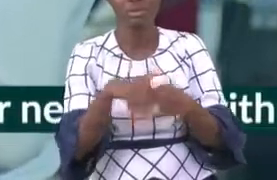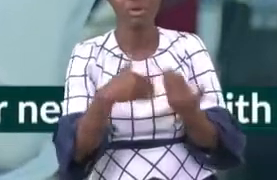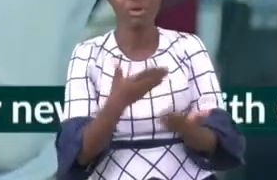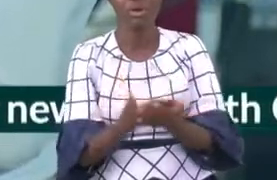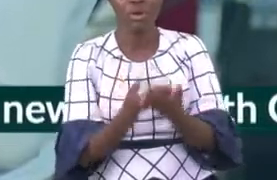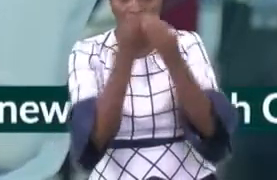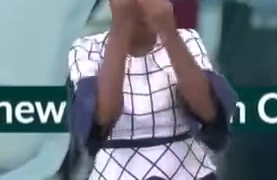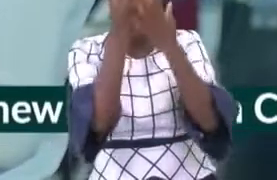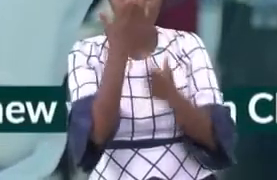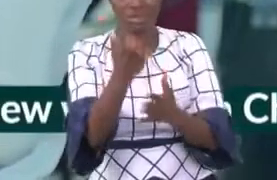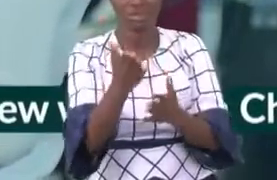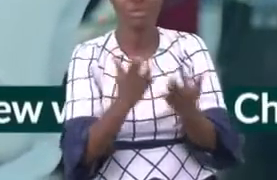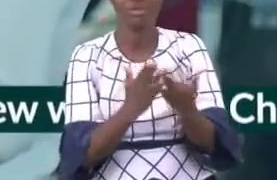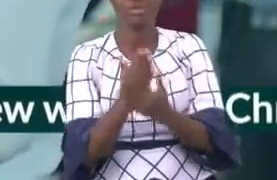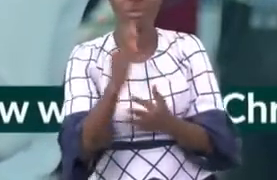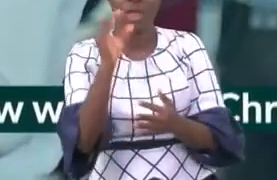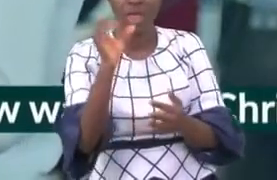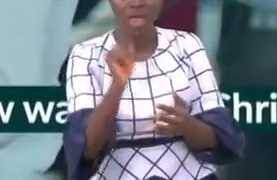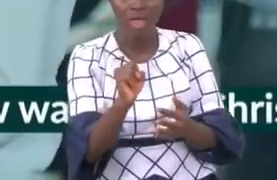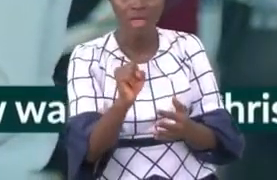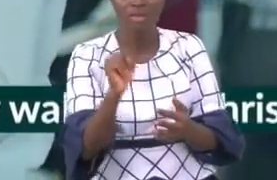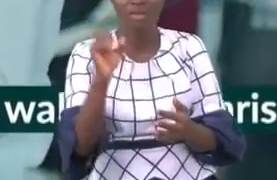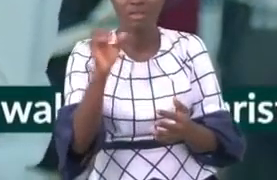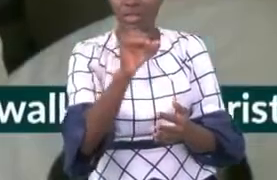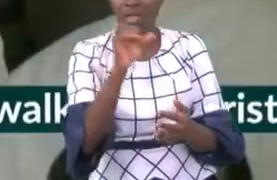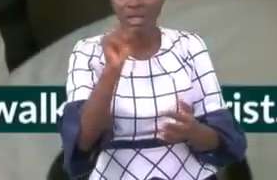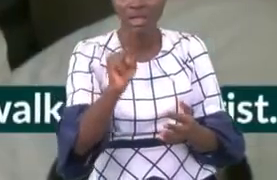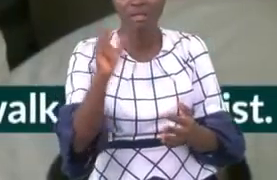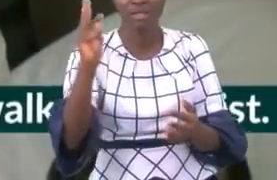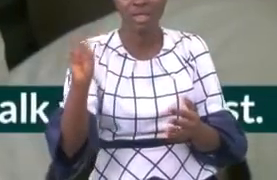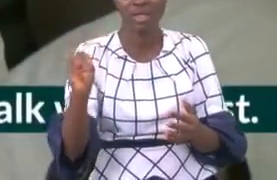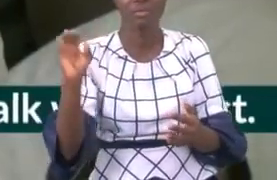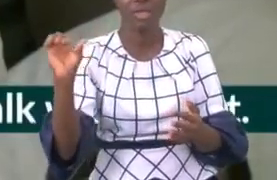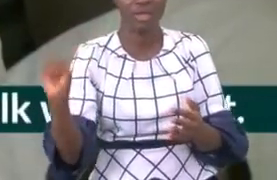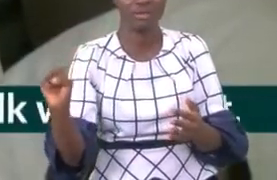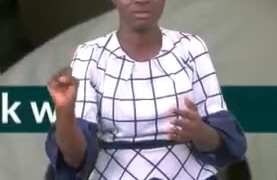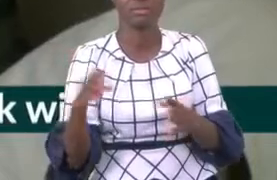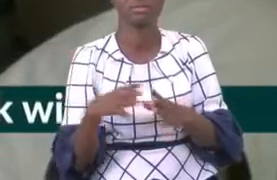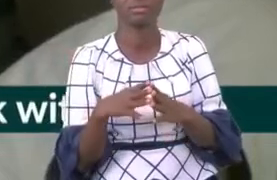Send all this information by SMS to this number,